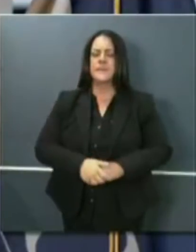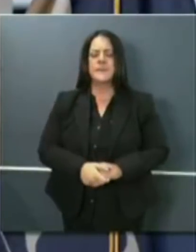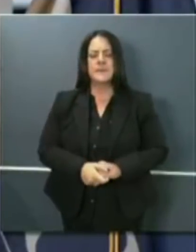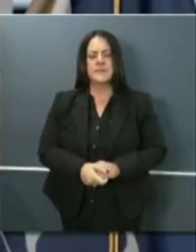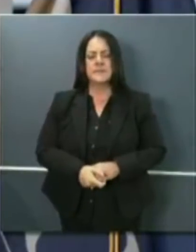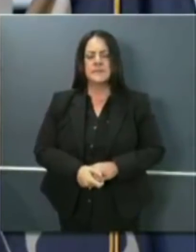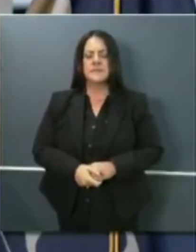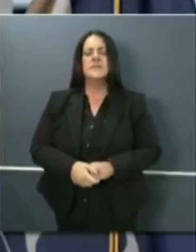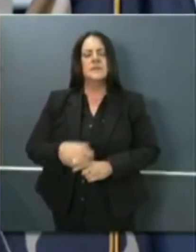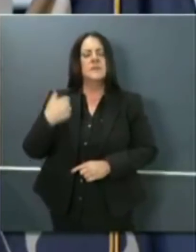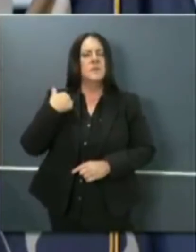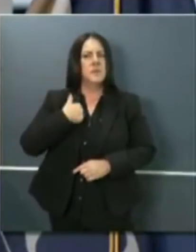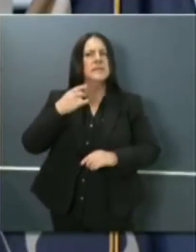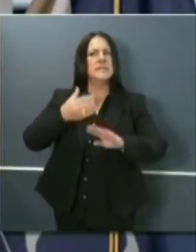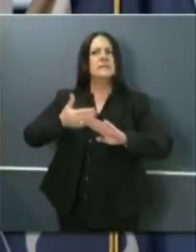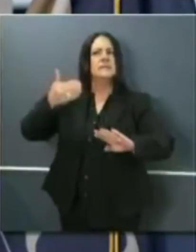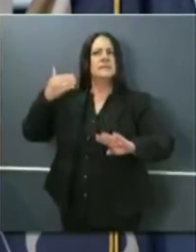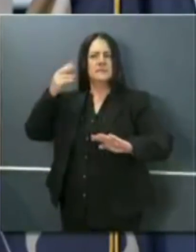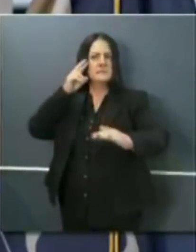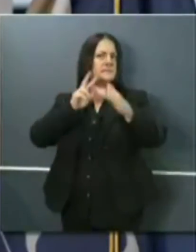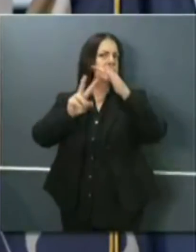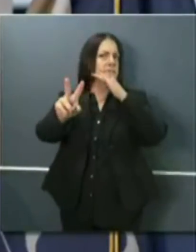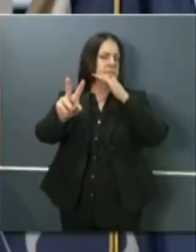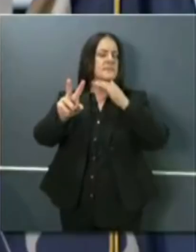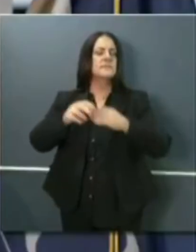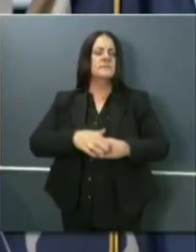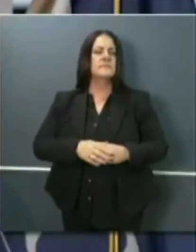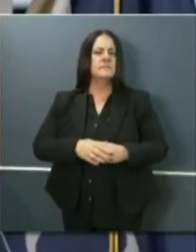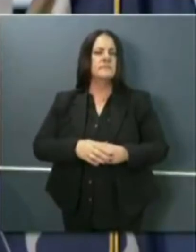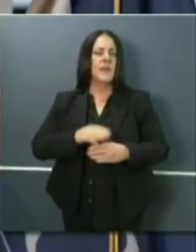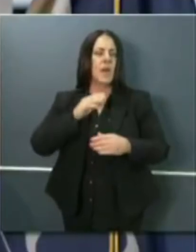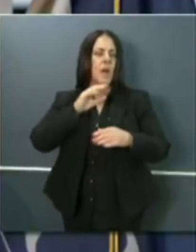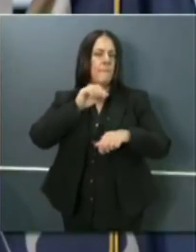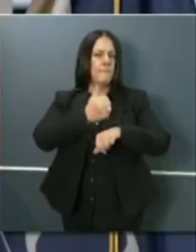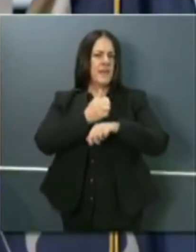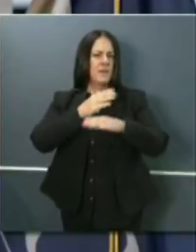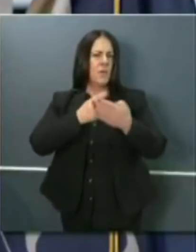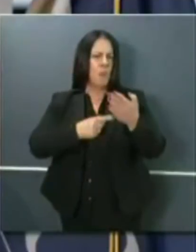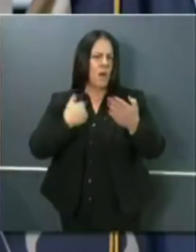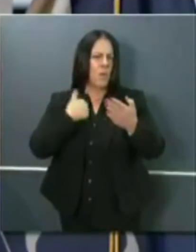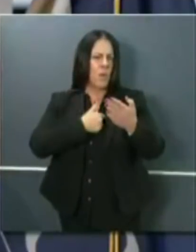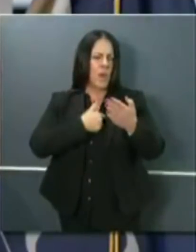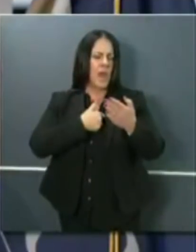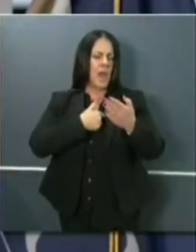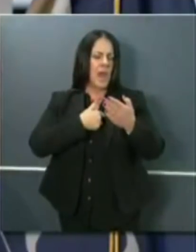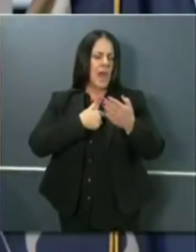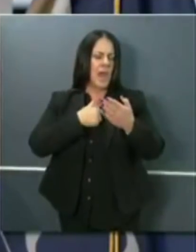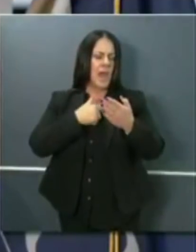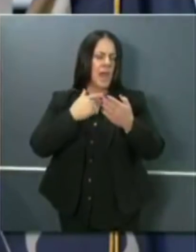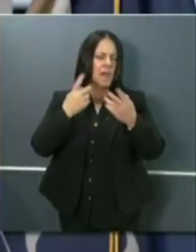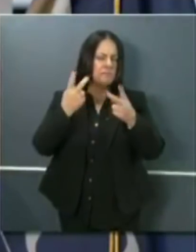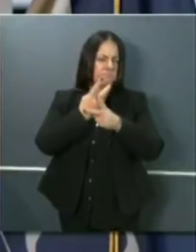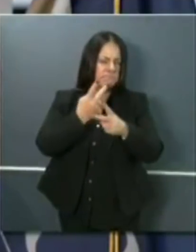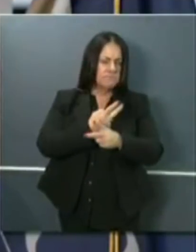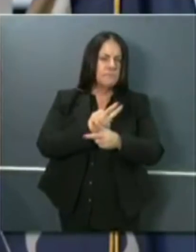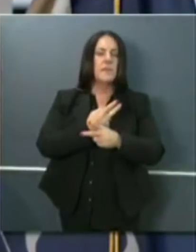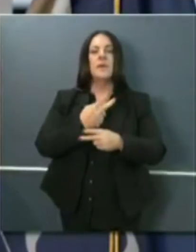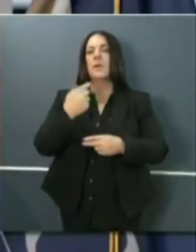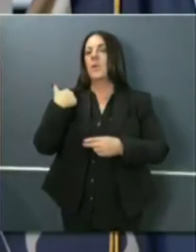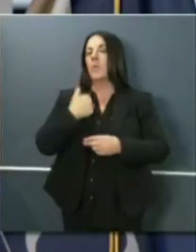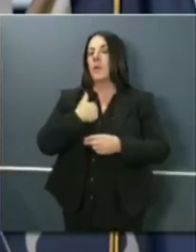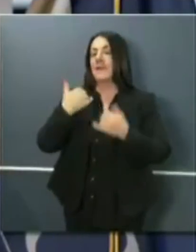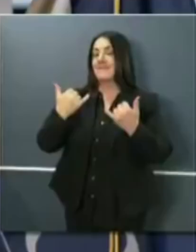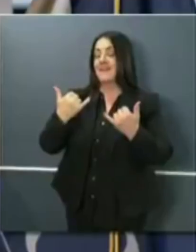long been projected based upon our modeling. Consequence, we have for weeks now been organizing ourselves